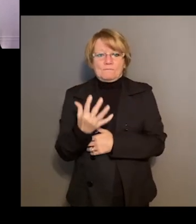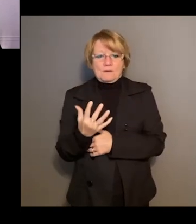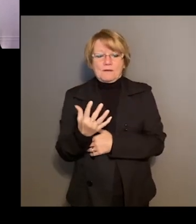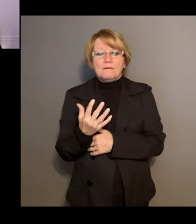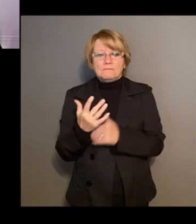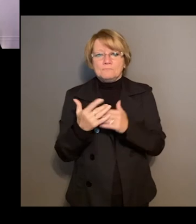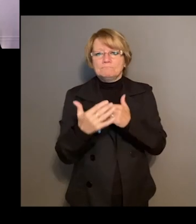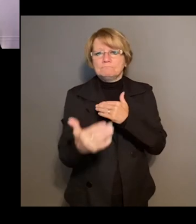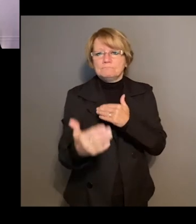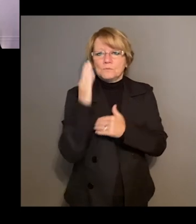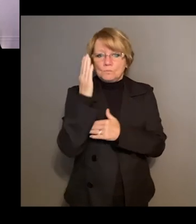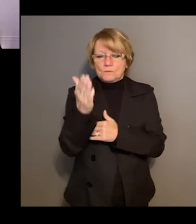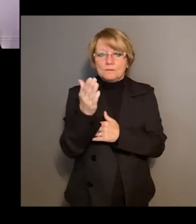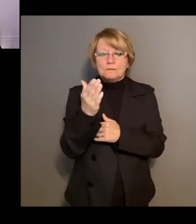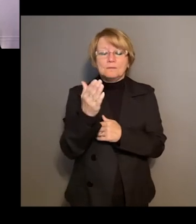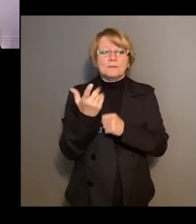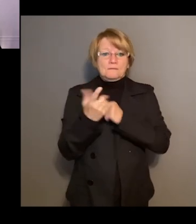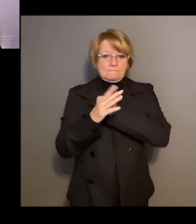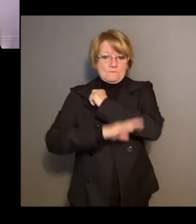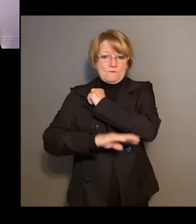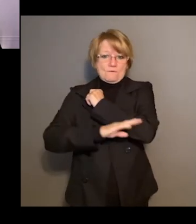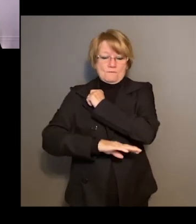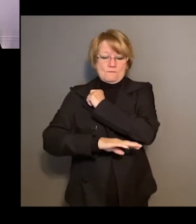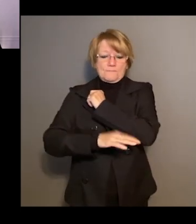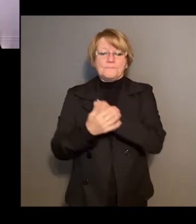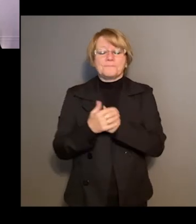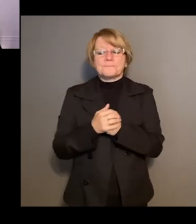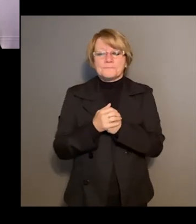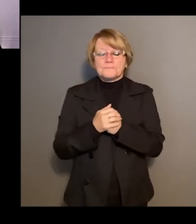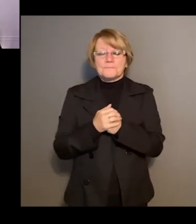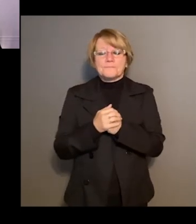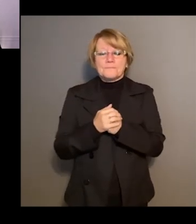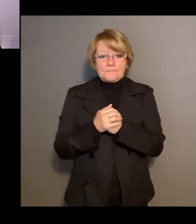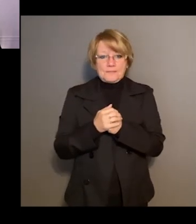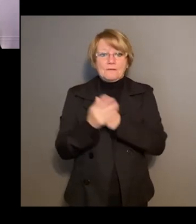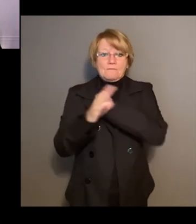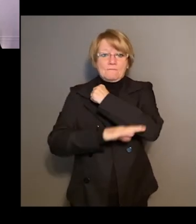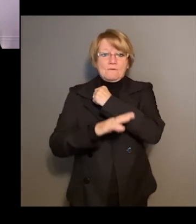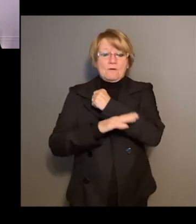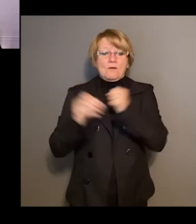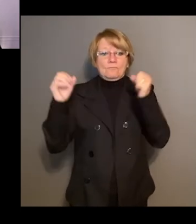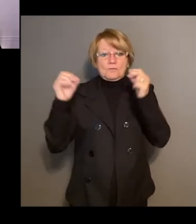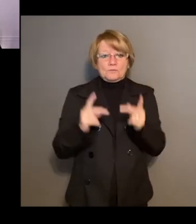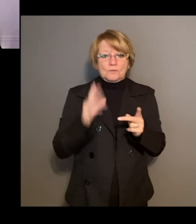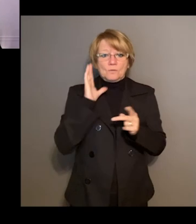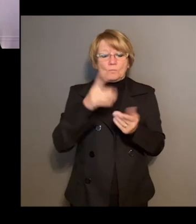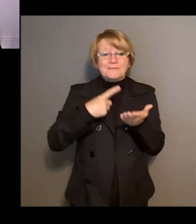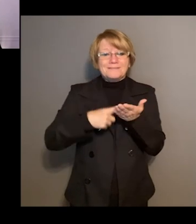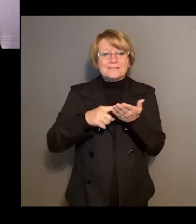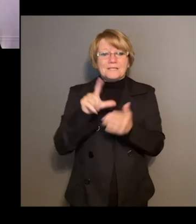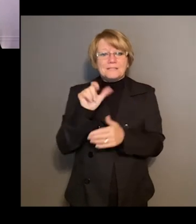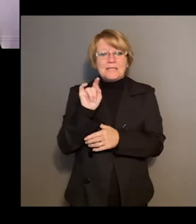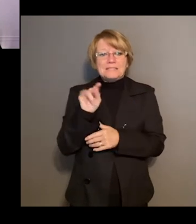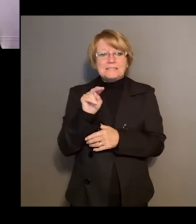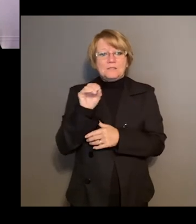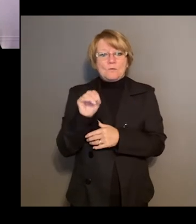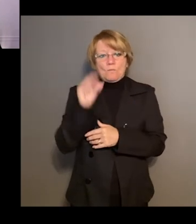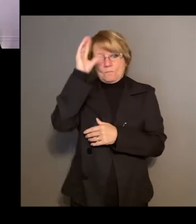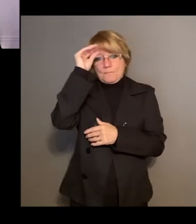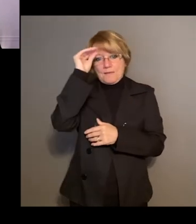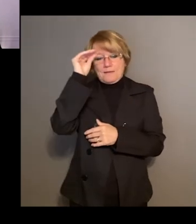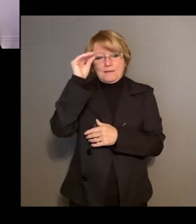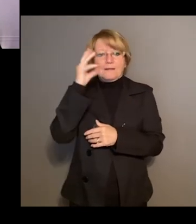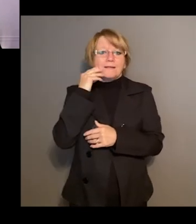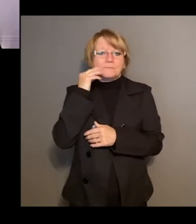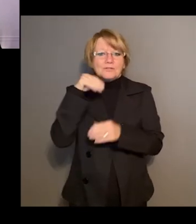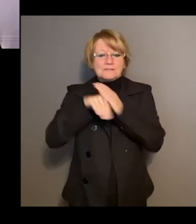3, 4, and 5 and beyond. But we will in the fall open up to our social justice forum, and When we return, we will talk about the Latino male